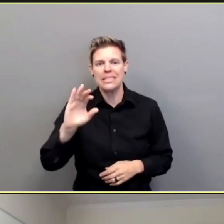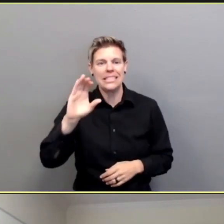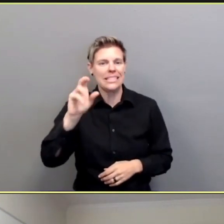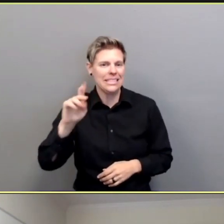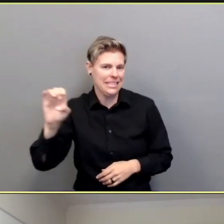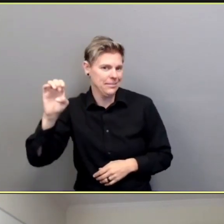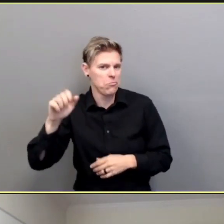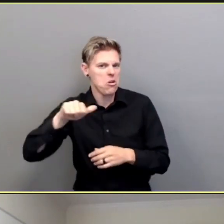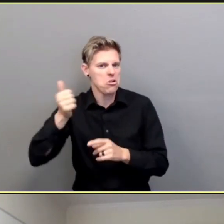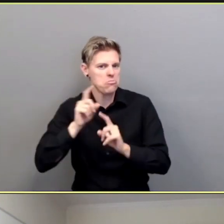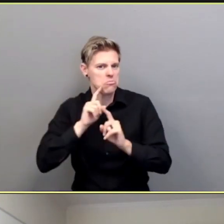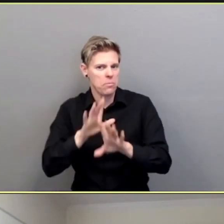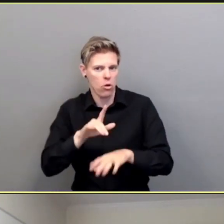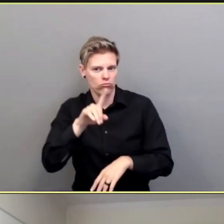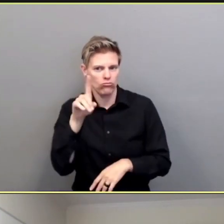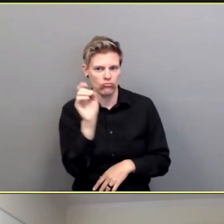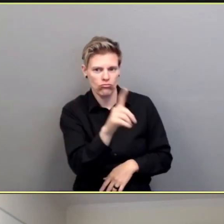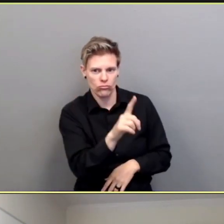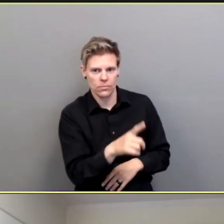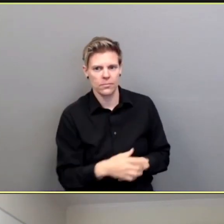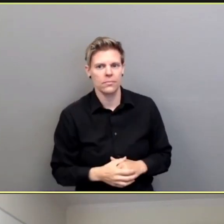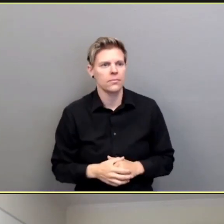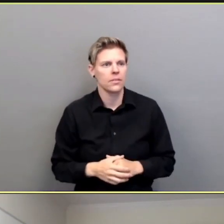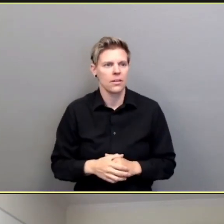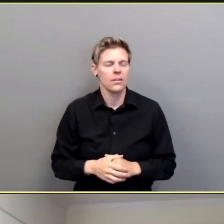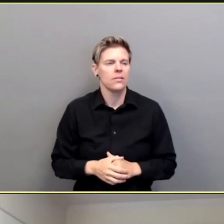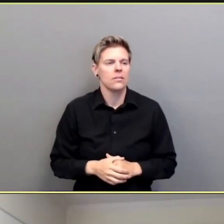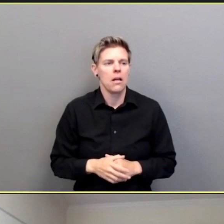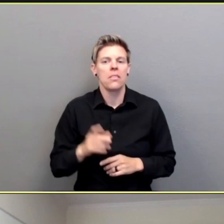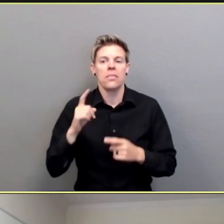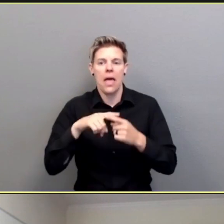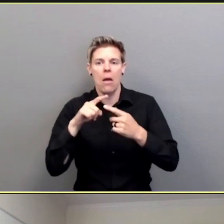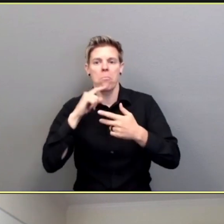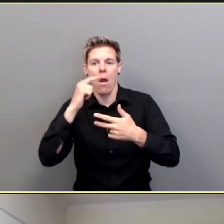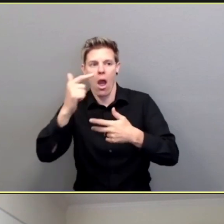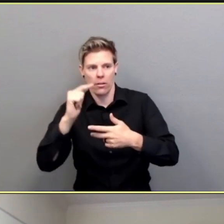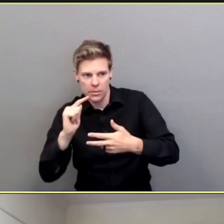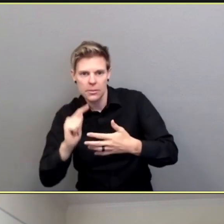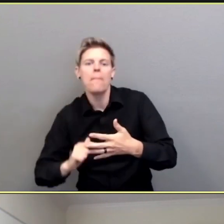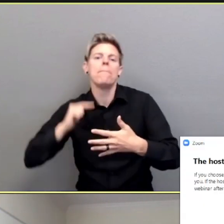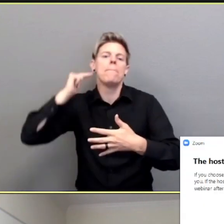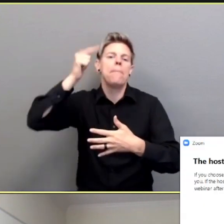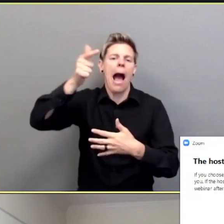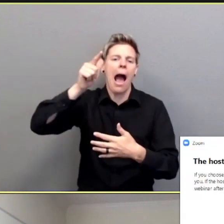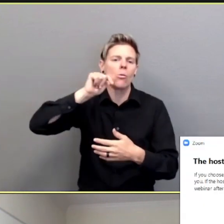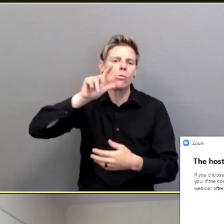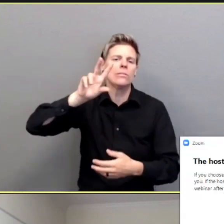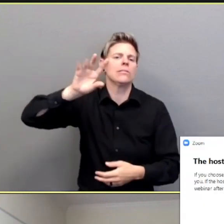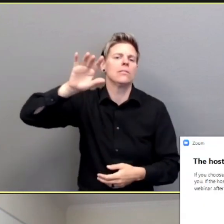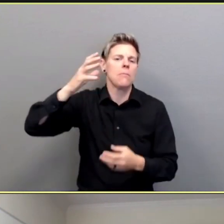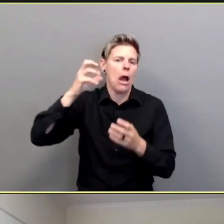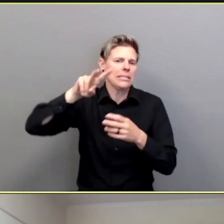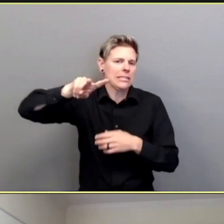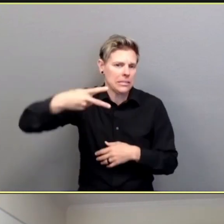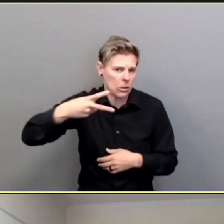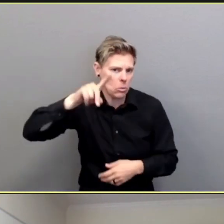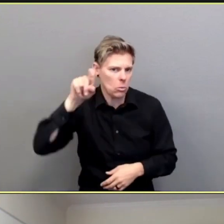Brittany's questions, then I'll ask everybody to raise hands again, and we'll go back through the sequence. So thank you for that. Chris, you are